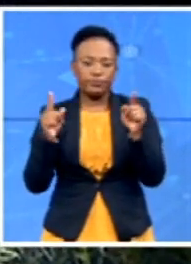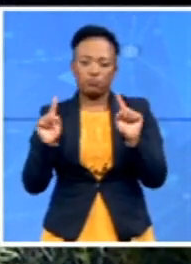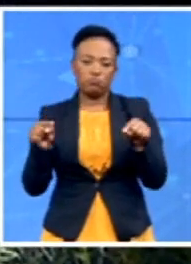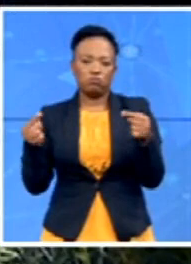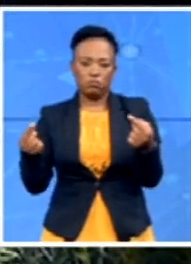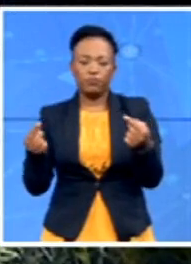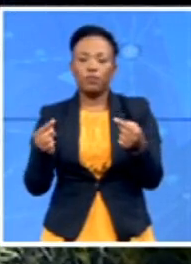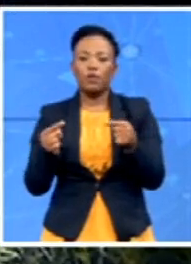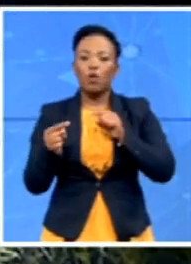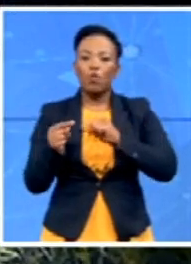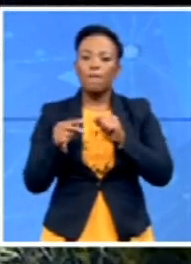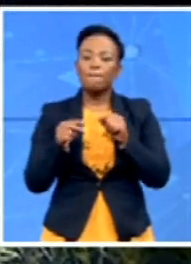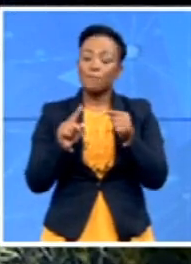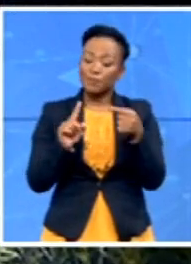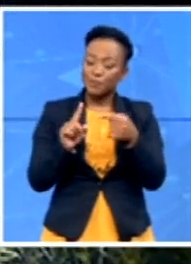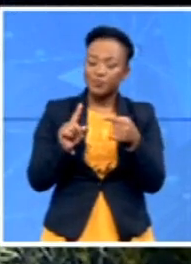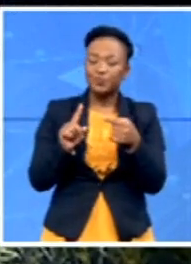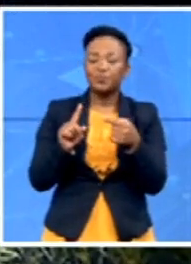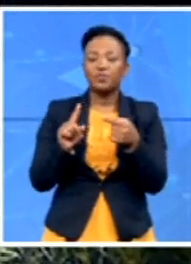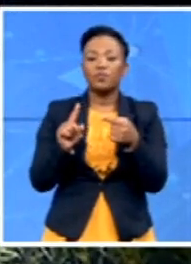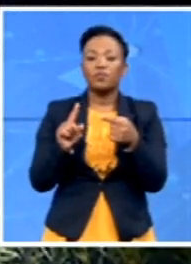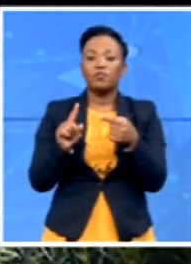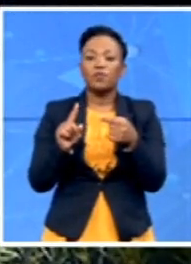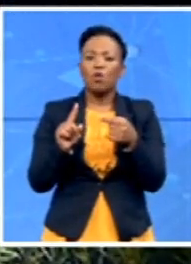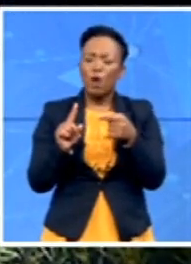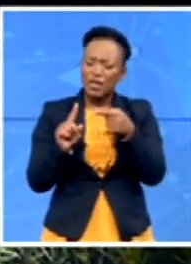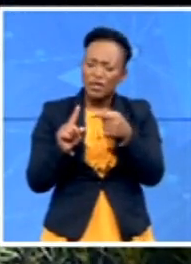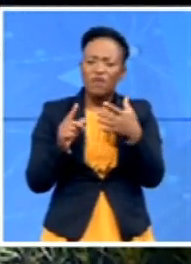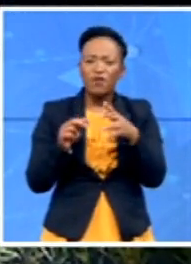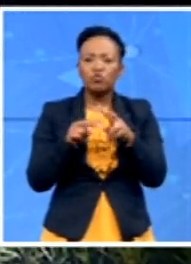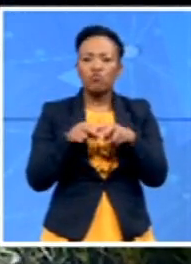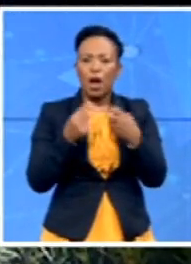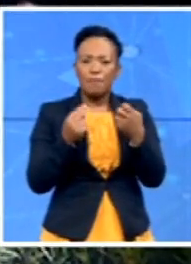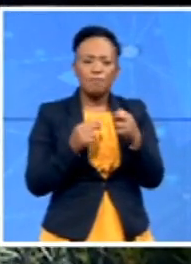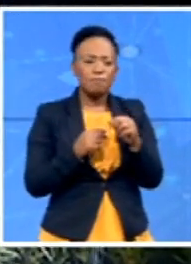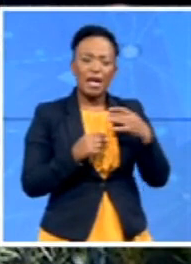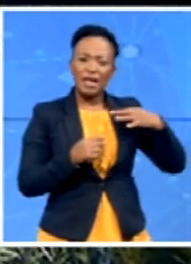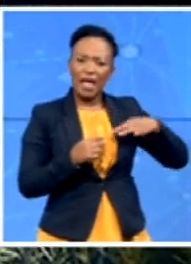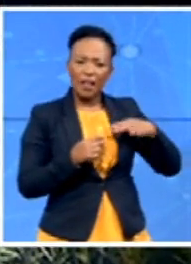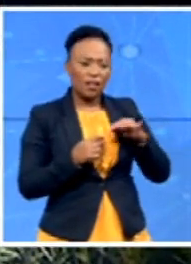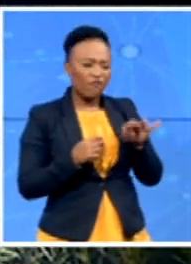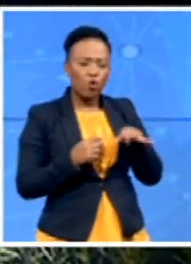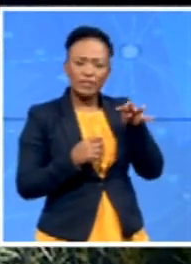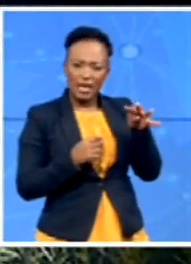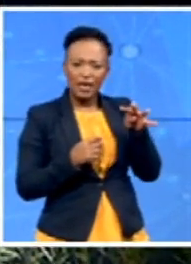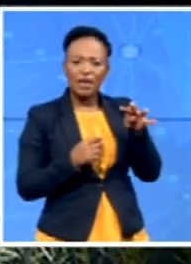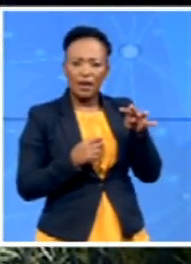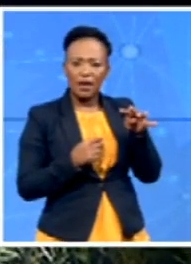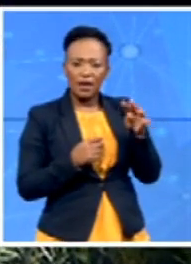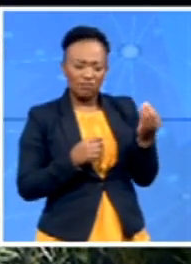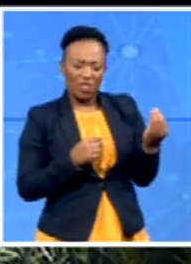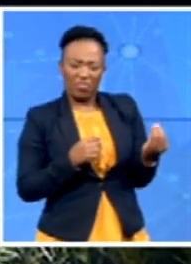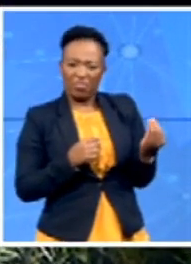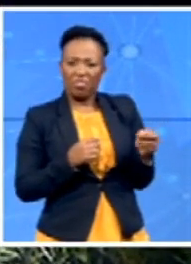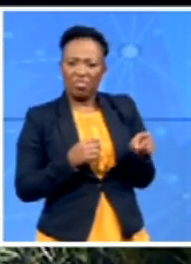the alleged rape of a 14-year-old girl. These matters, they date back to 2008.